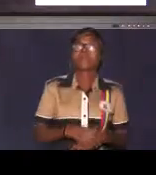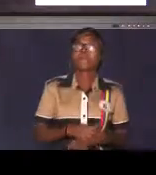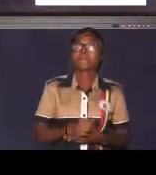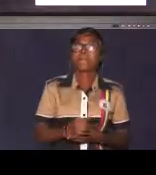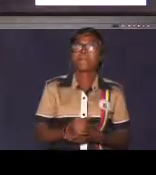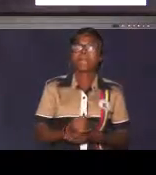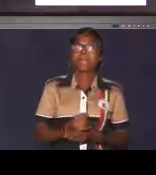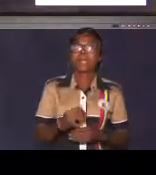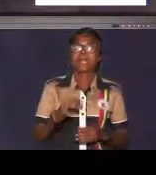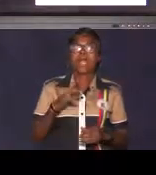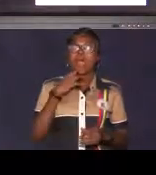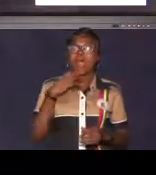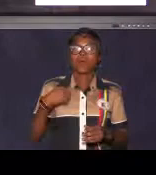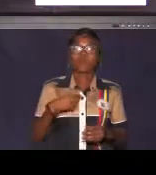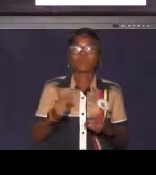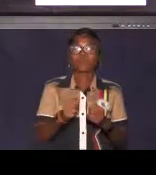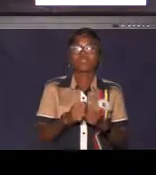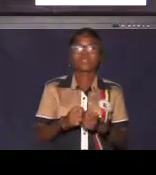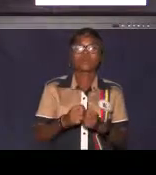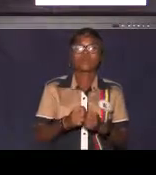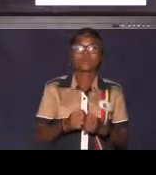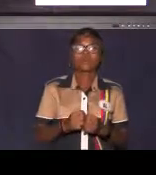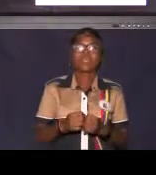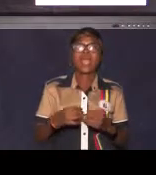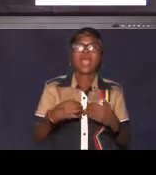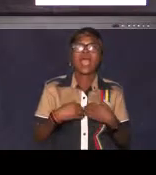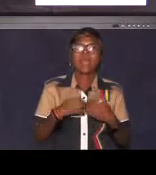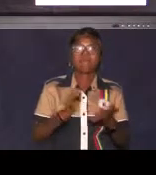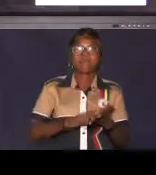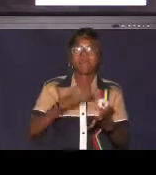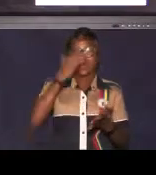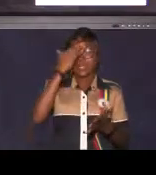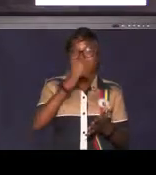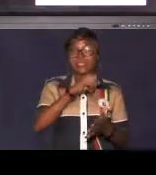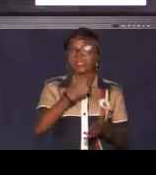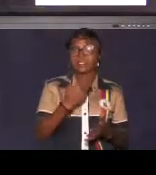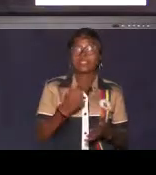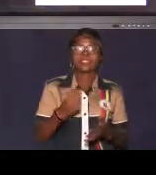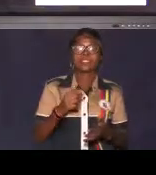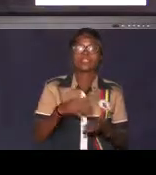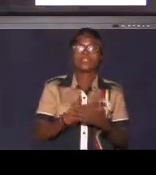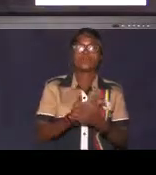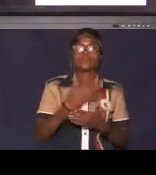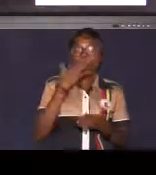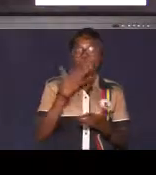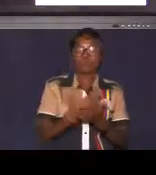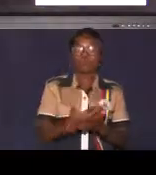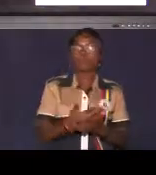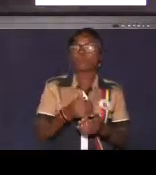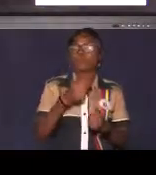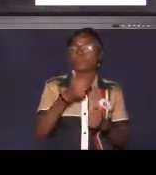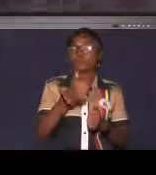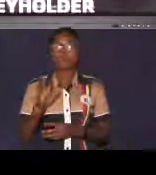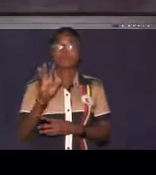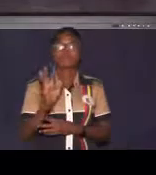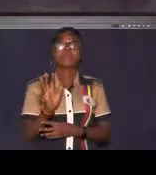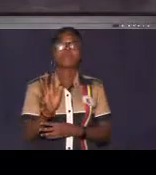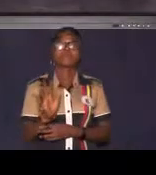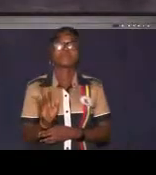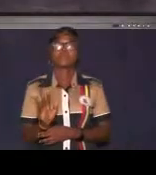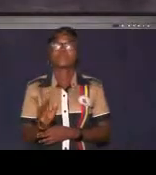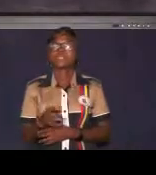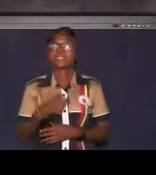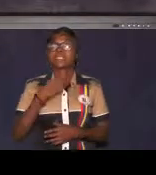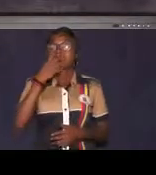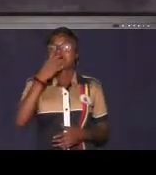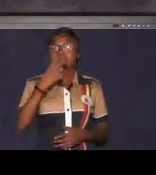and so on. Are we together? Have you learned anything new? Good job, you.